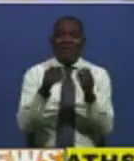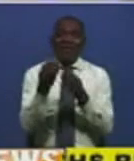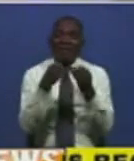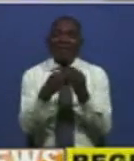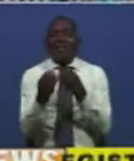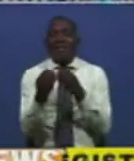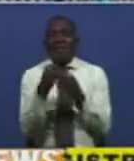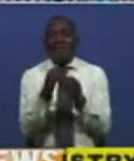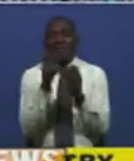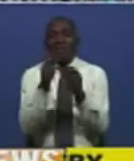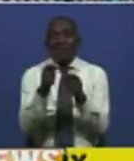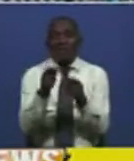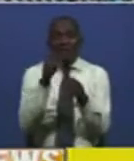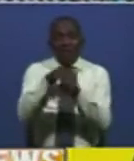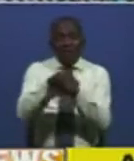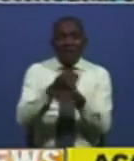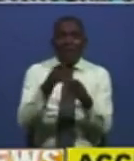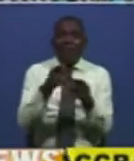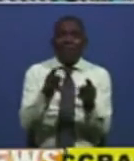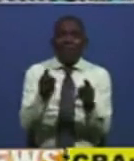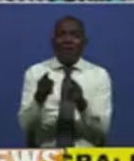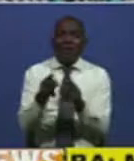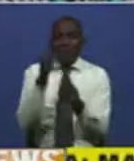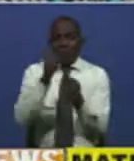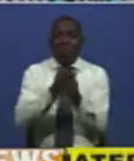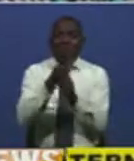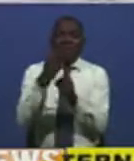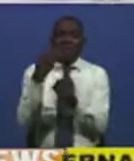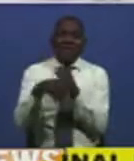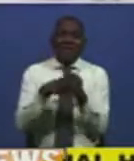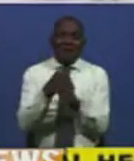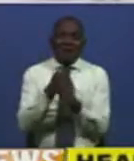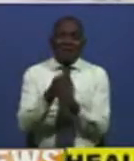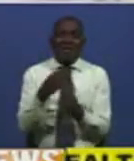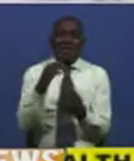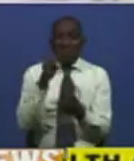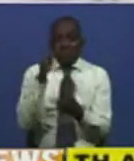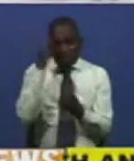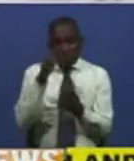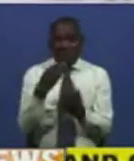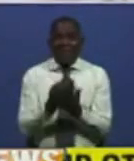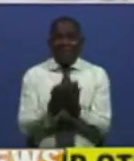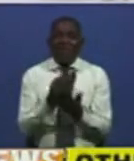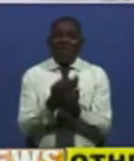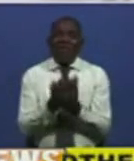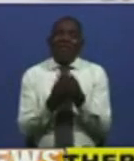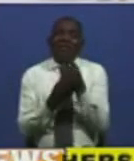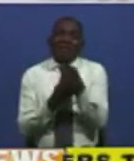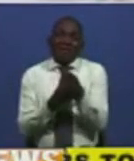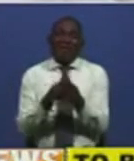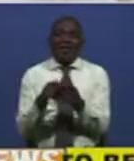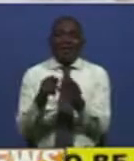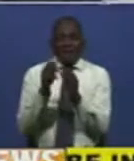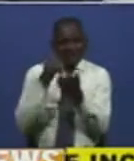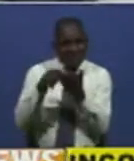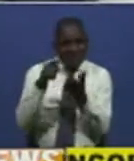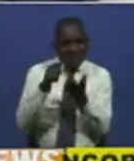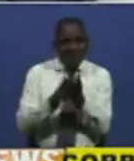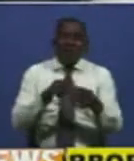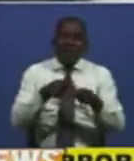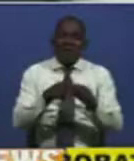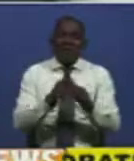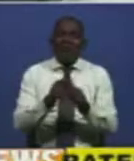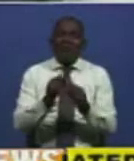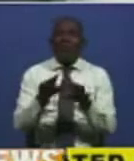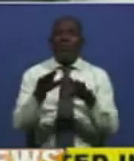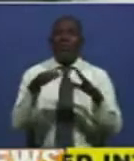night, which was rescheduled due to COVID-19 last year, Finance Minister Mr. Ken Ofori-Atta traced the humble beginnings of the